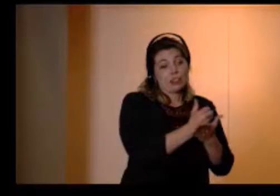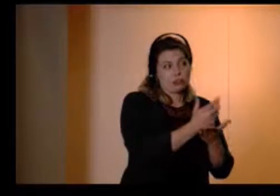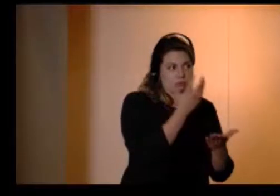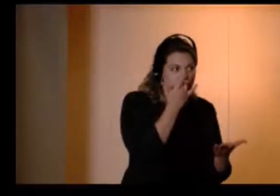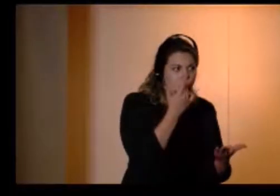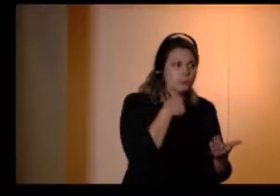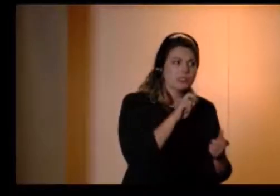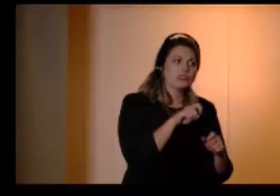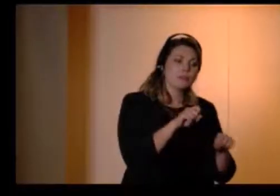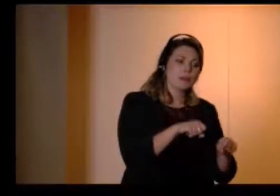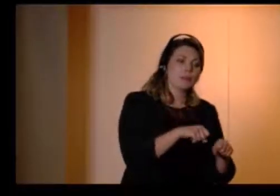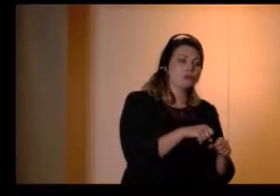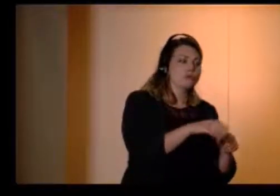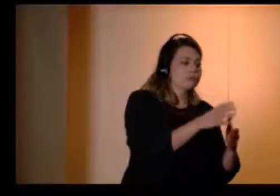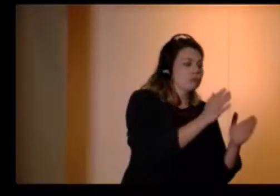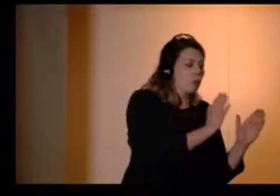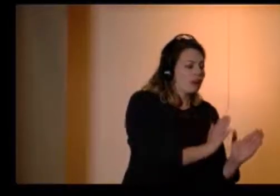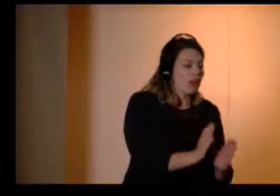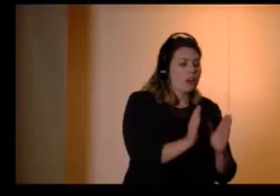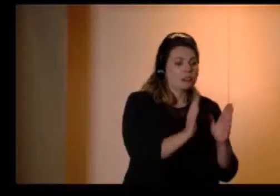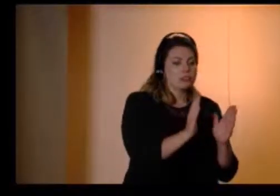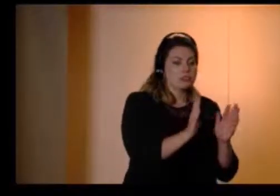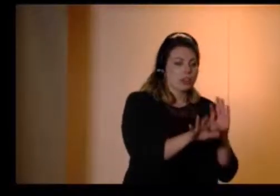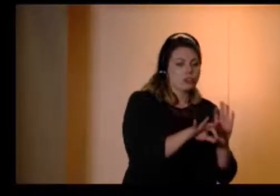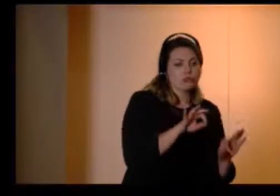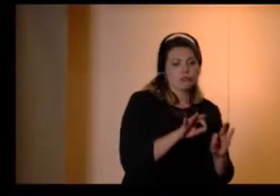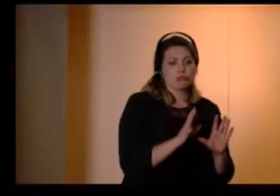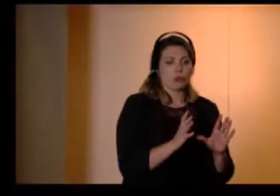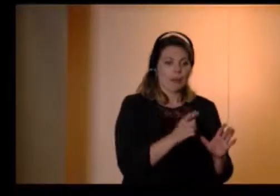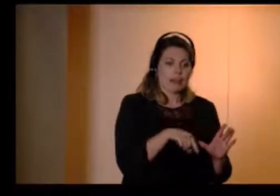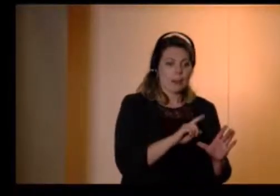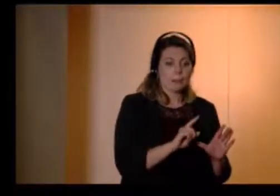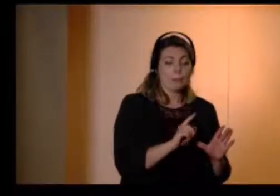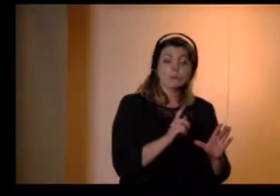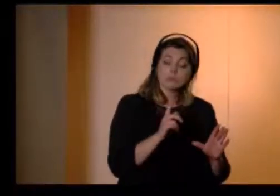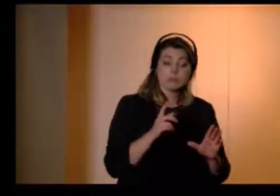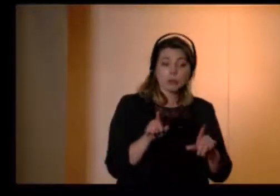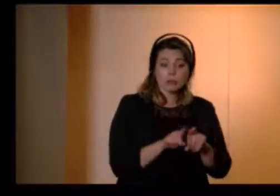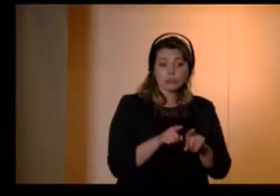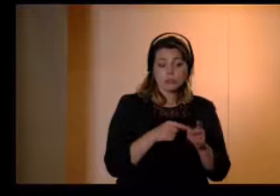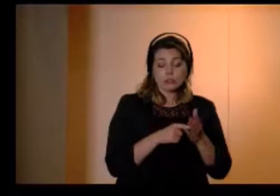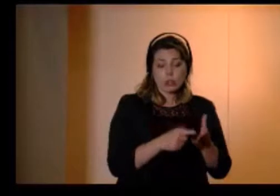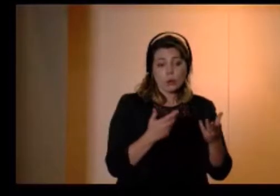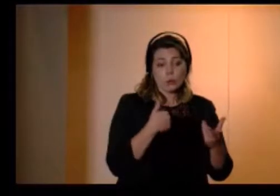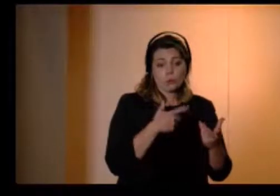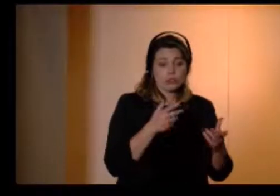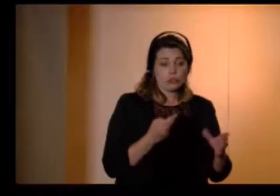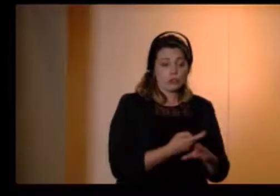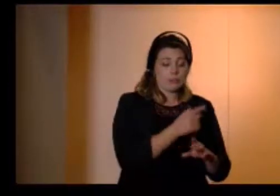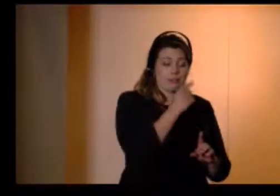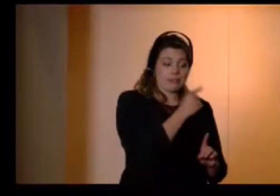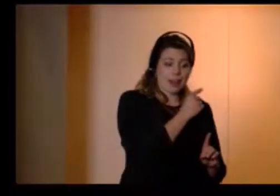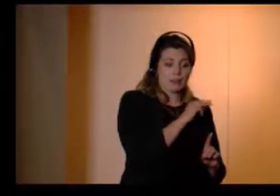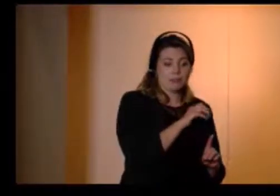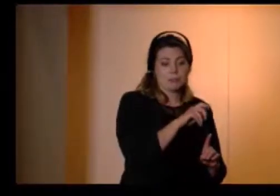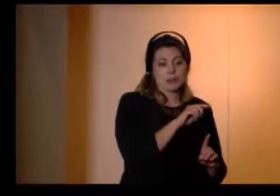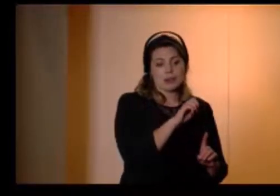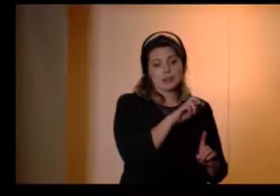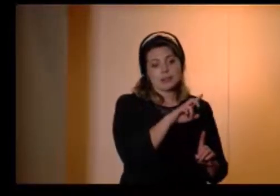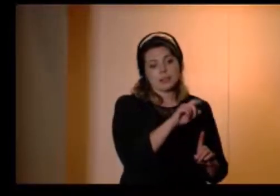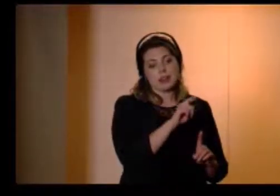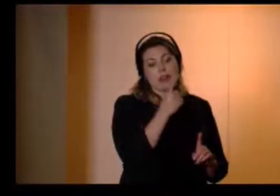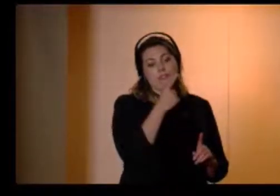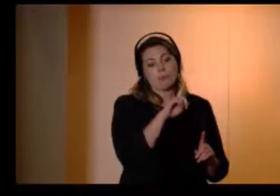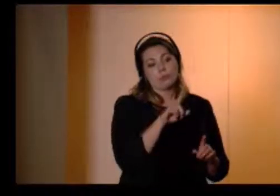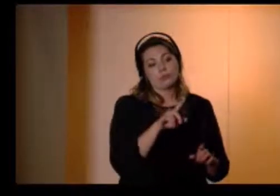able to organize and curate them. And then we've also, as I've shown, used the metadata to drive development of some of those tools. So